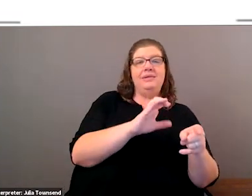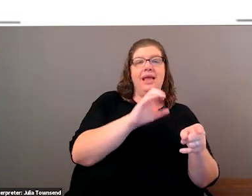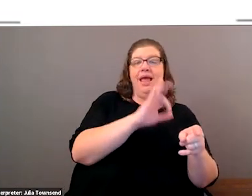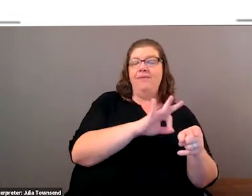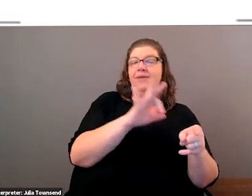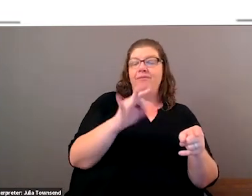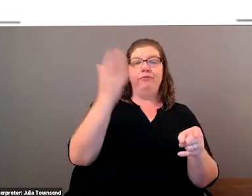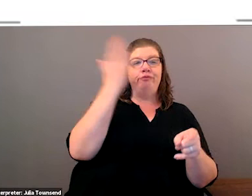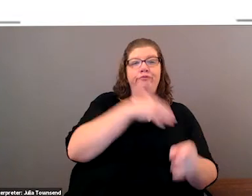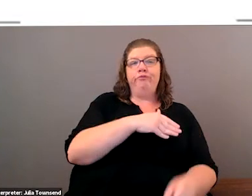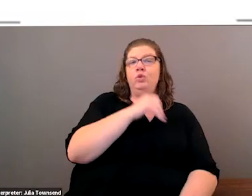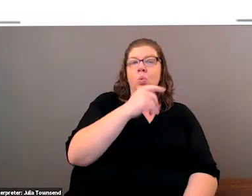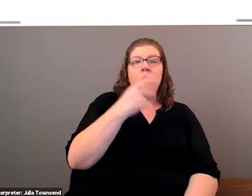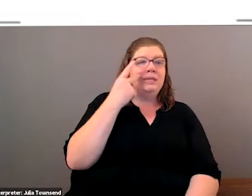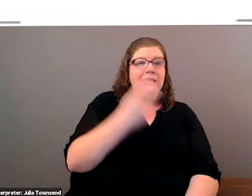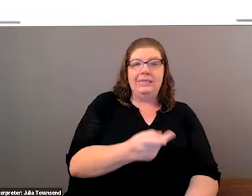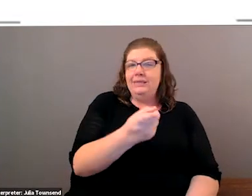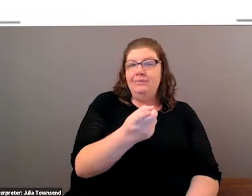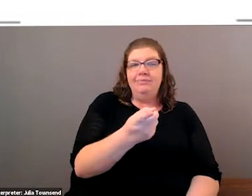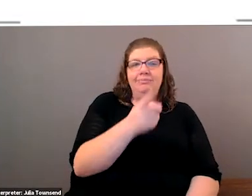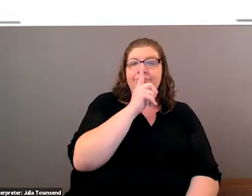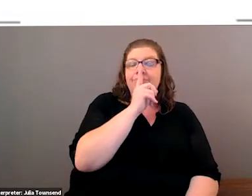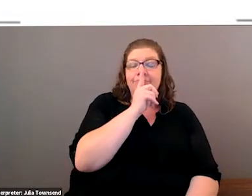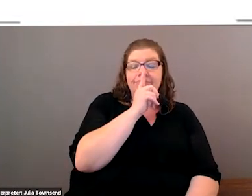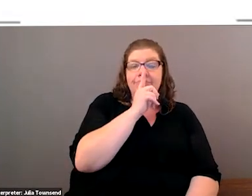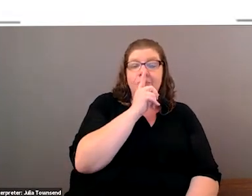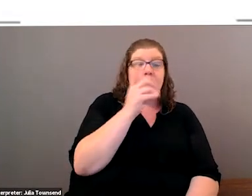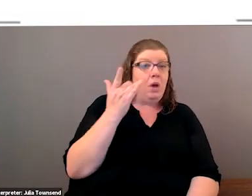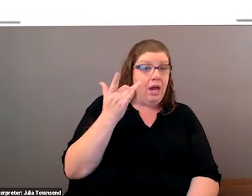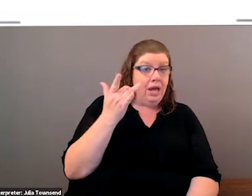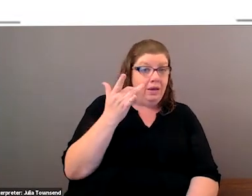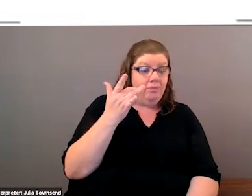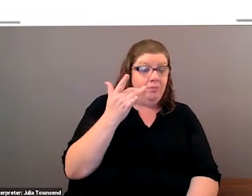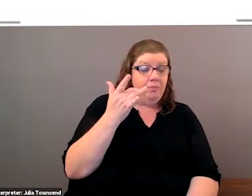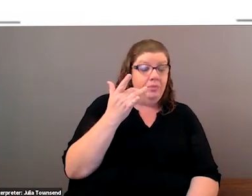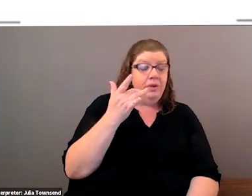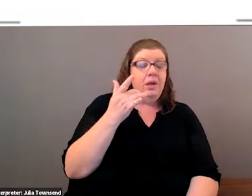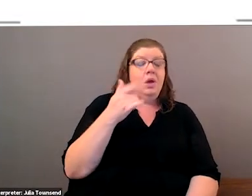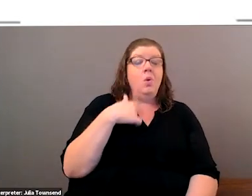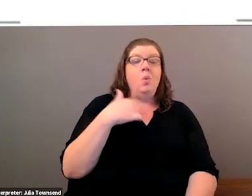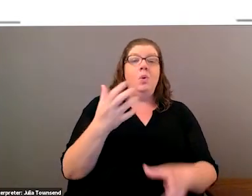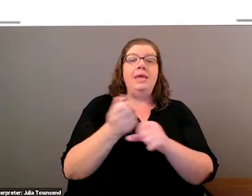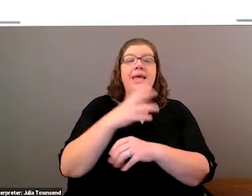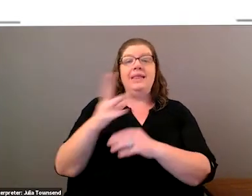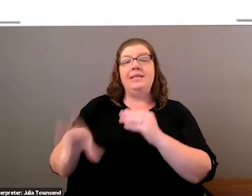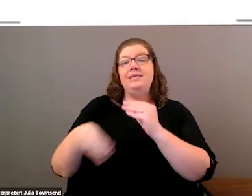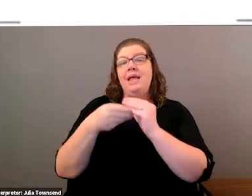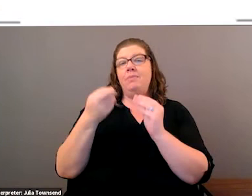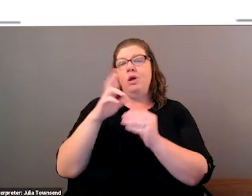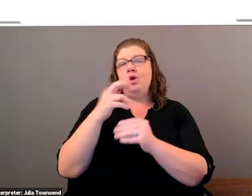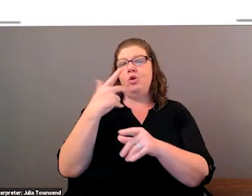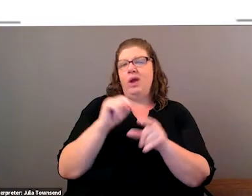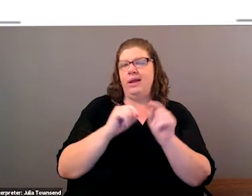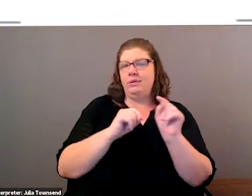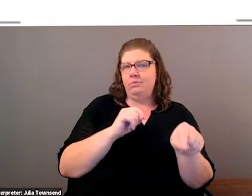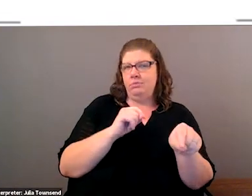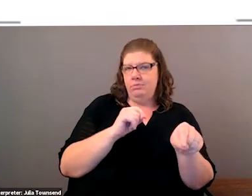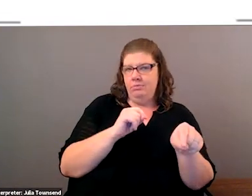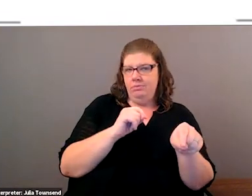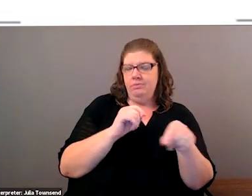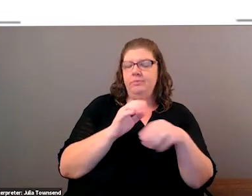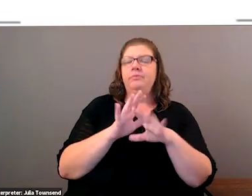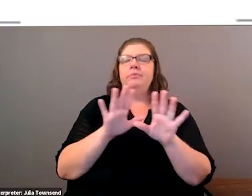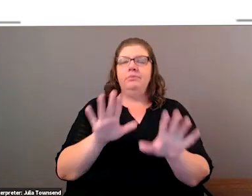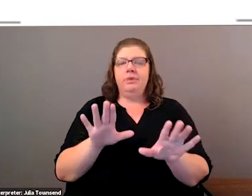the chart. And the reason why is because we get the supplemental grant. Now,